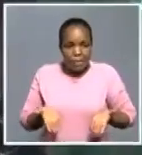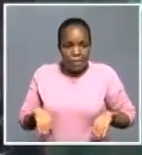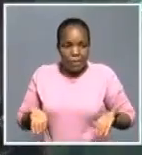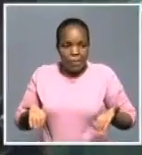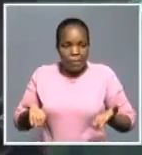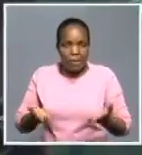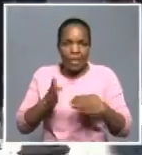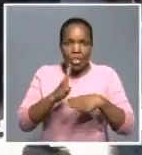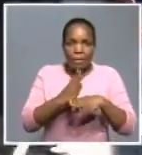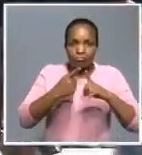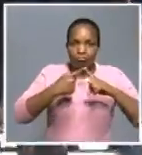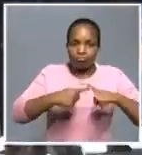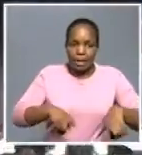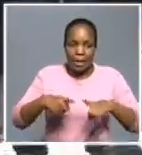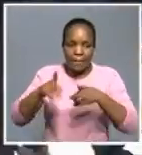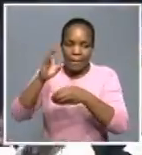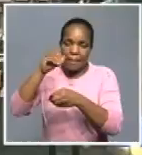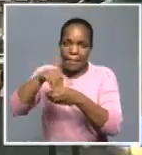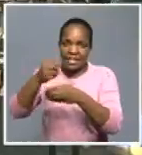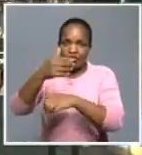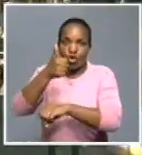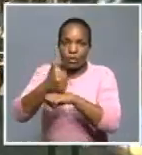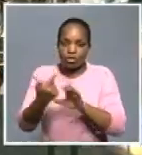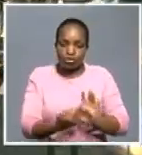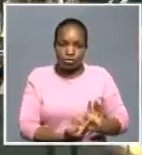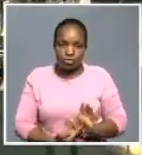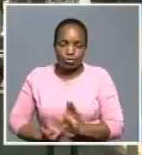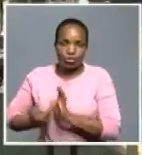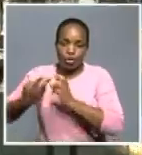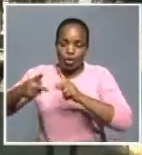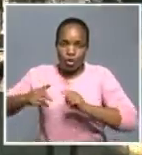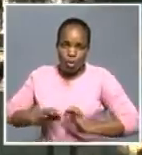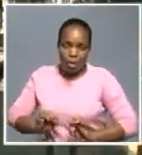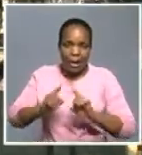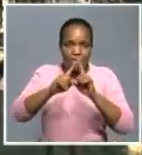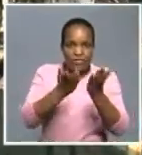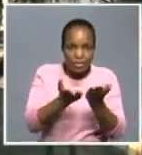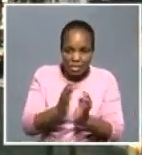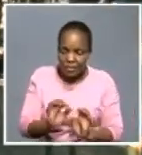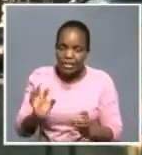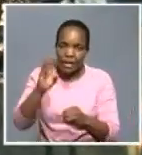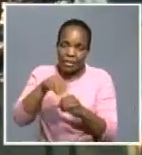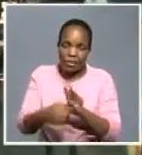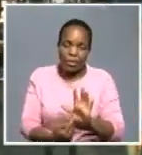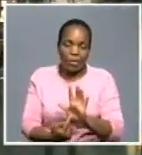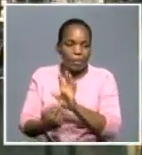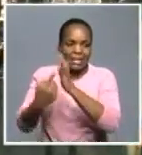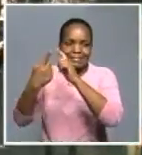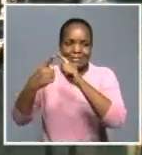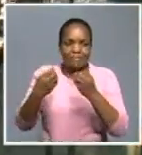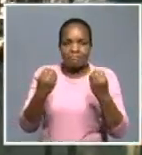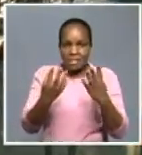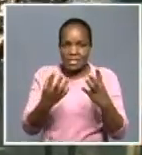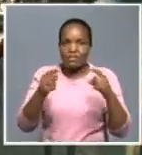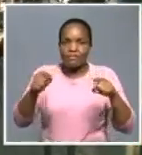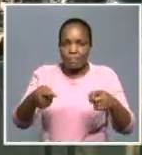small and medium enterprises also had an opportunity to showcase some of their products and services here. So it was really a hype of activity at